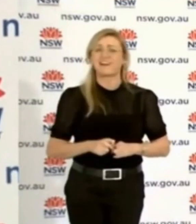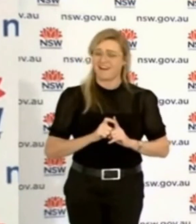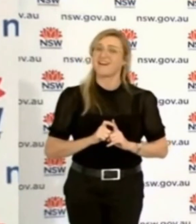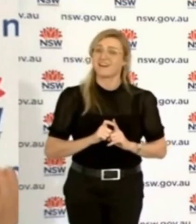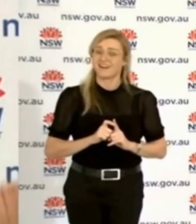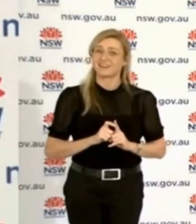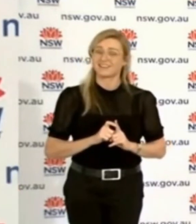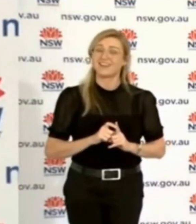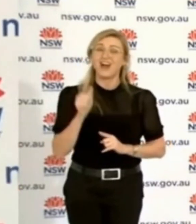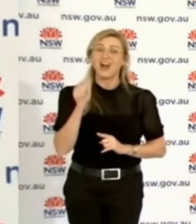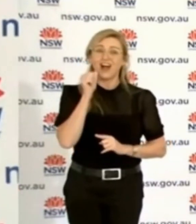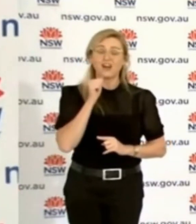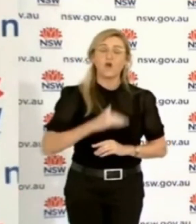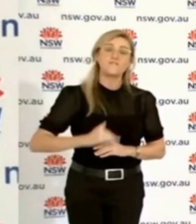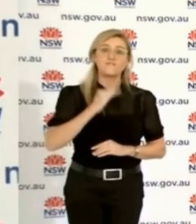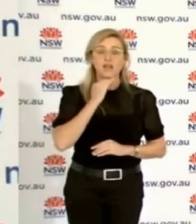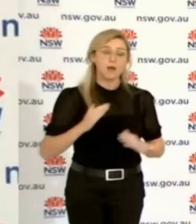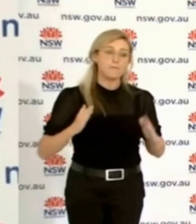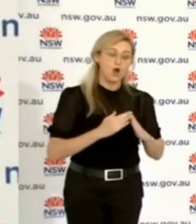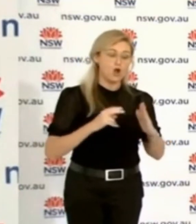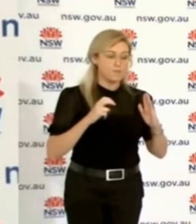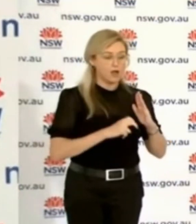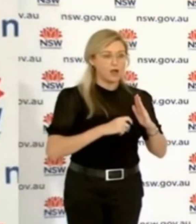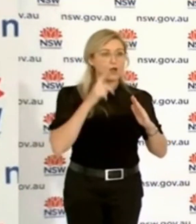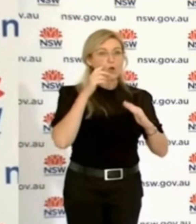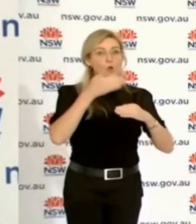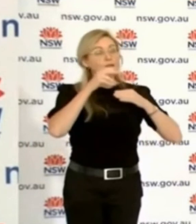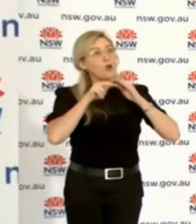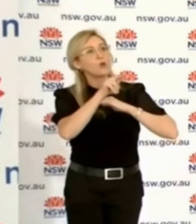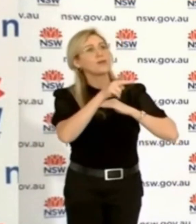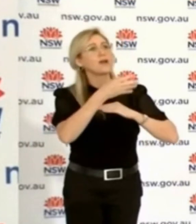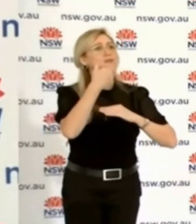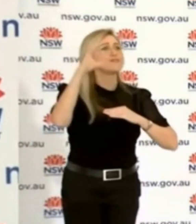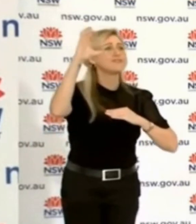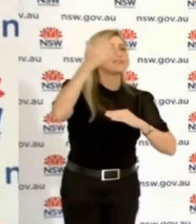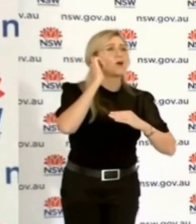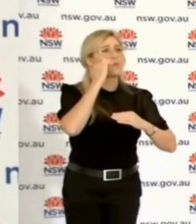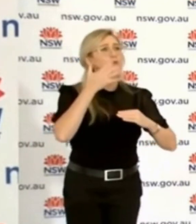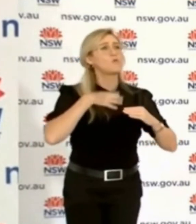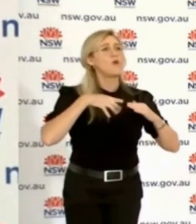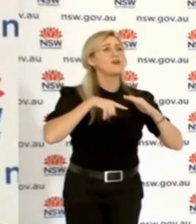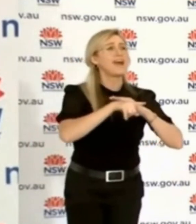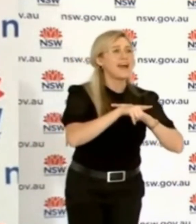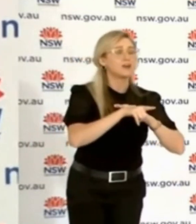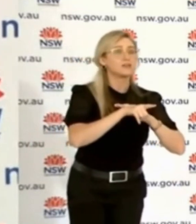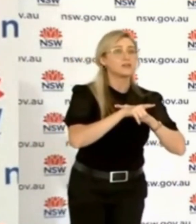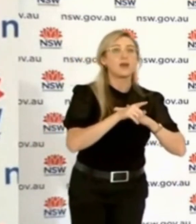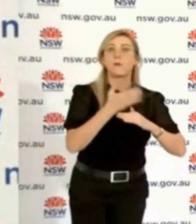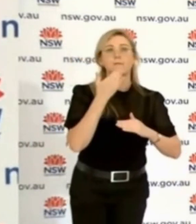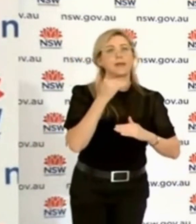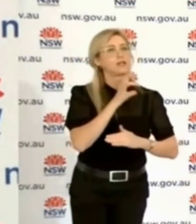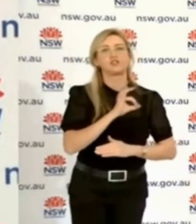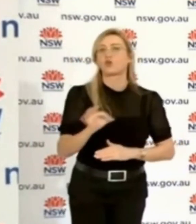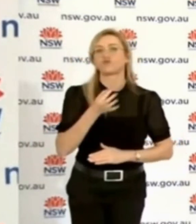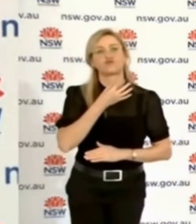see the sunshine and those rays of hope. Please do not take risks while we're in this